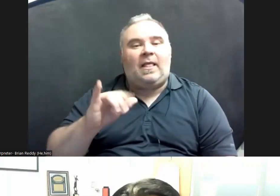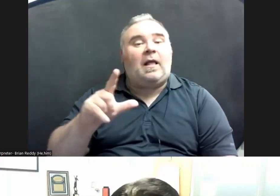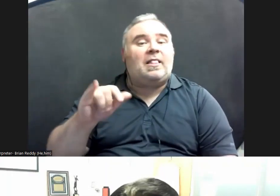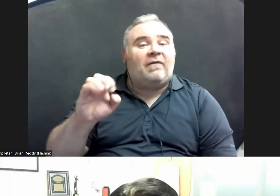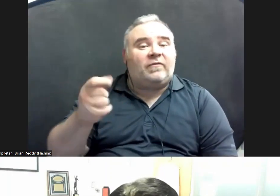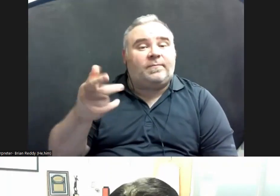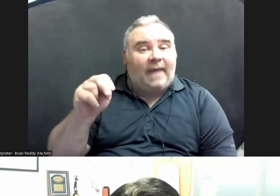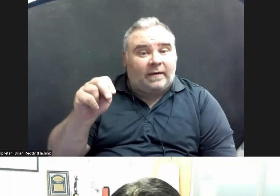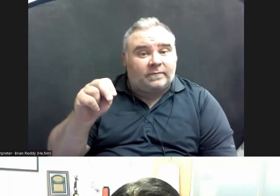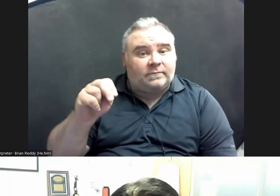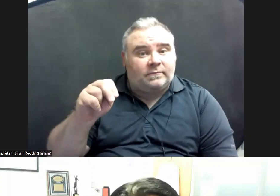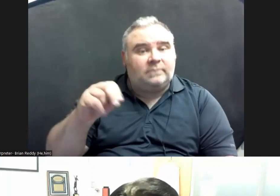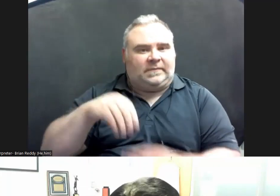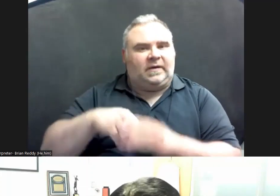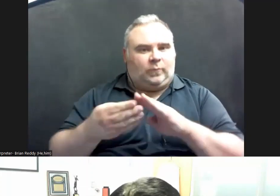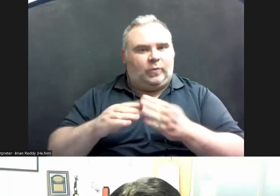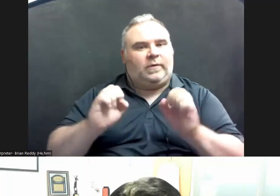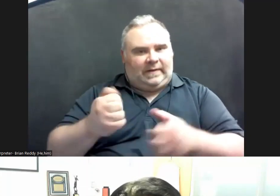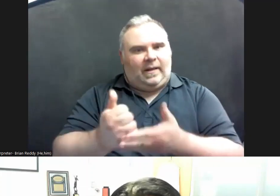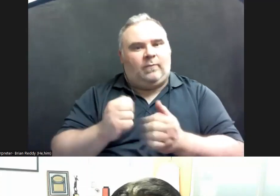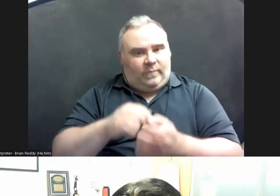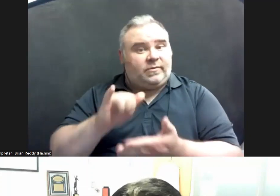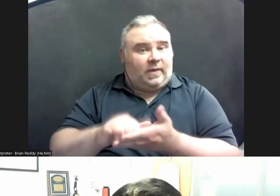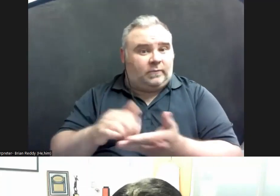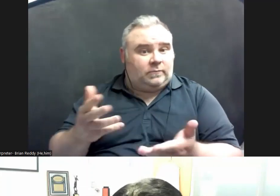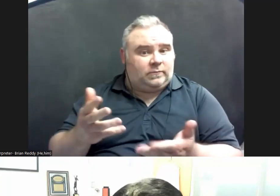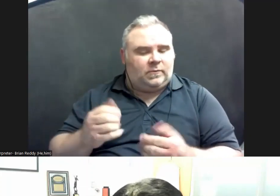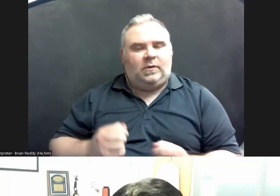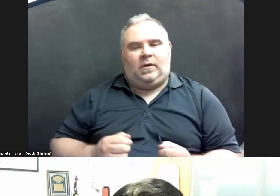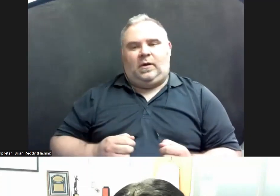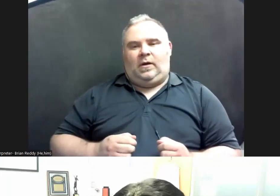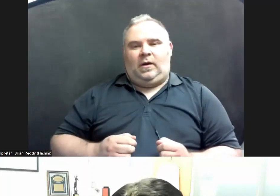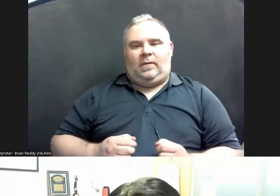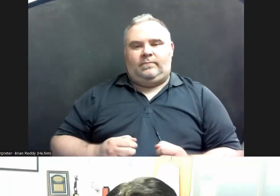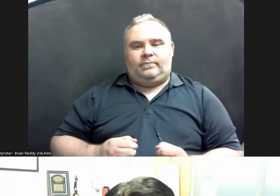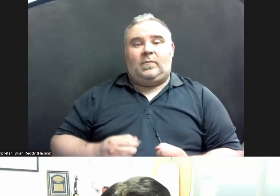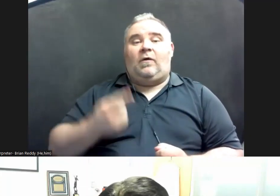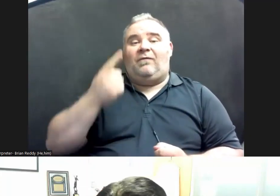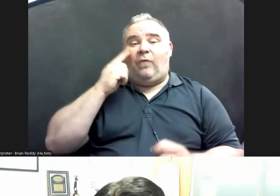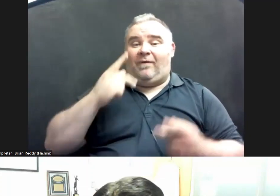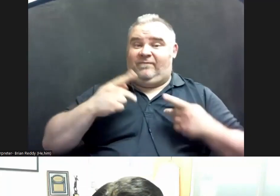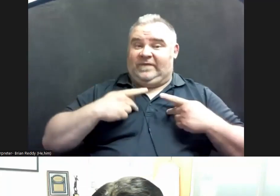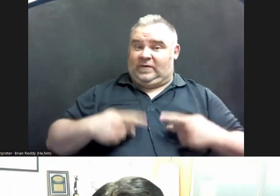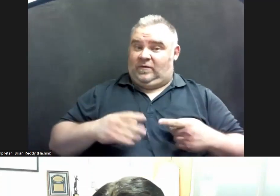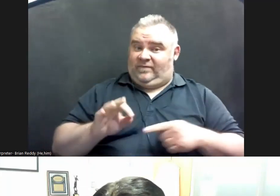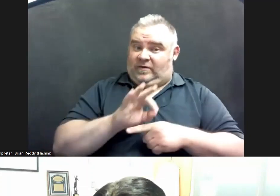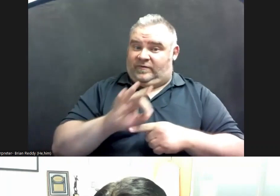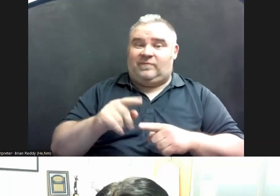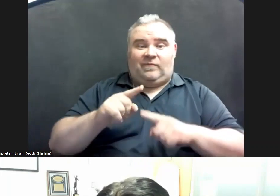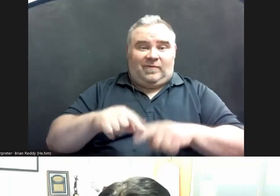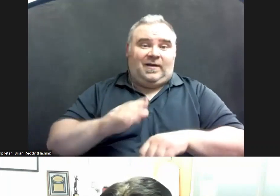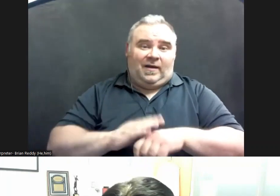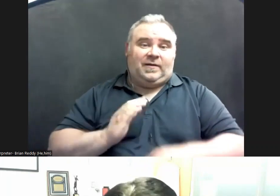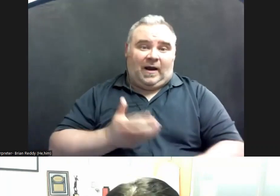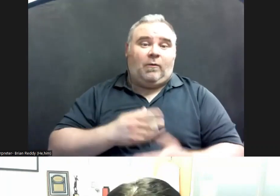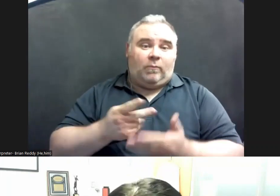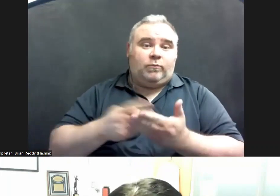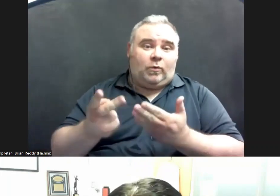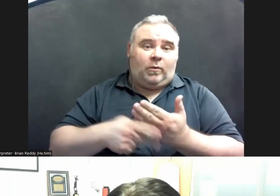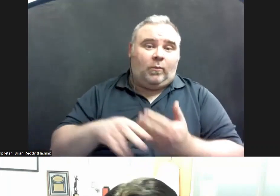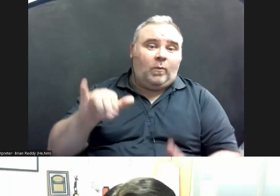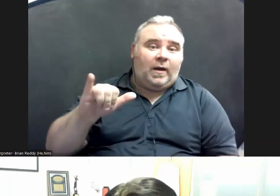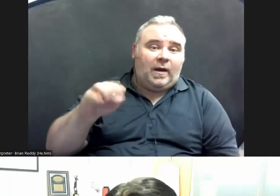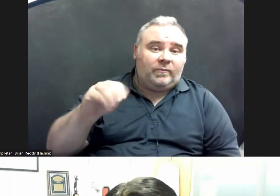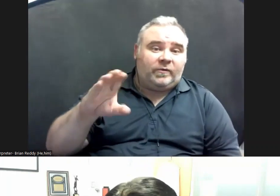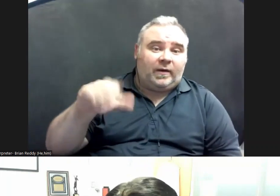Lifespan in the community that can help us with that. For physical function, we rely on our programs in the